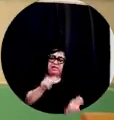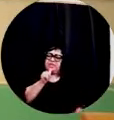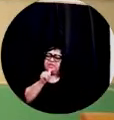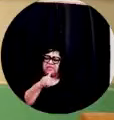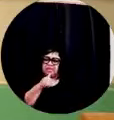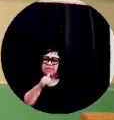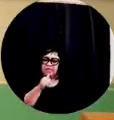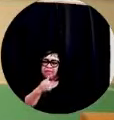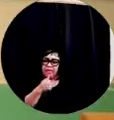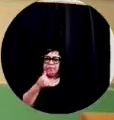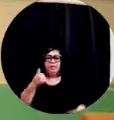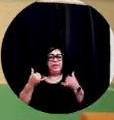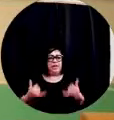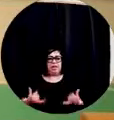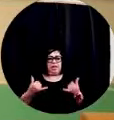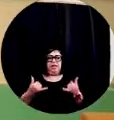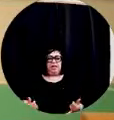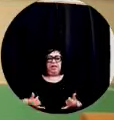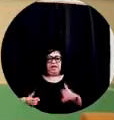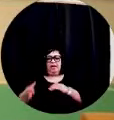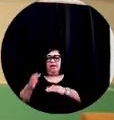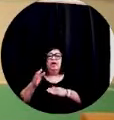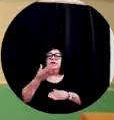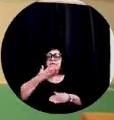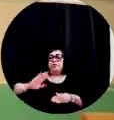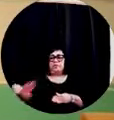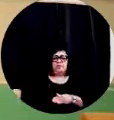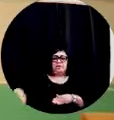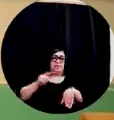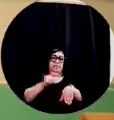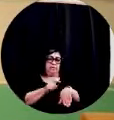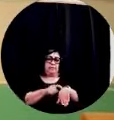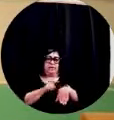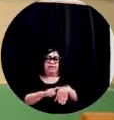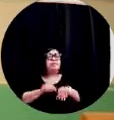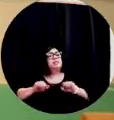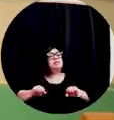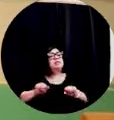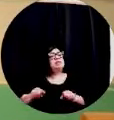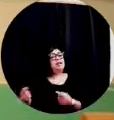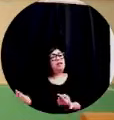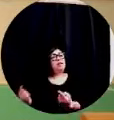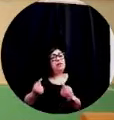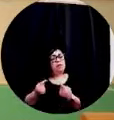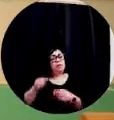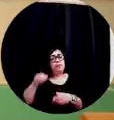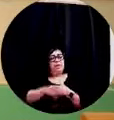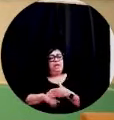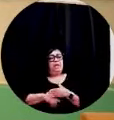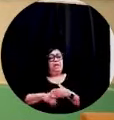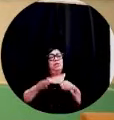can also come in the form of sickness, bereavement, and disease.